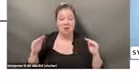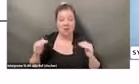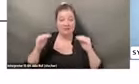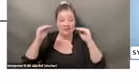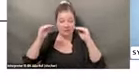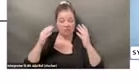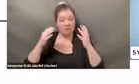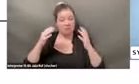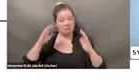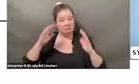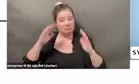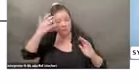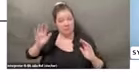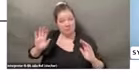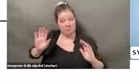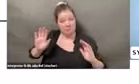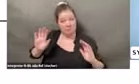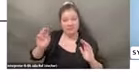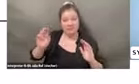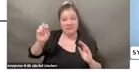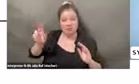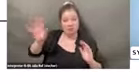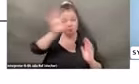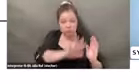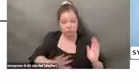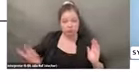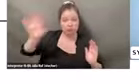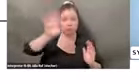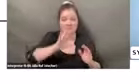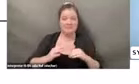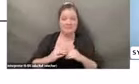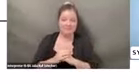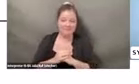across the EU, and EU